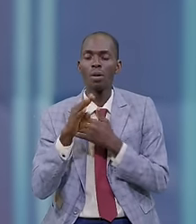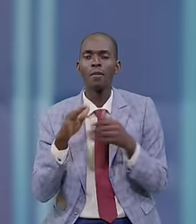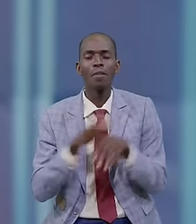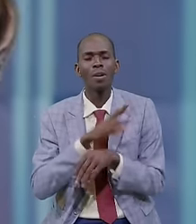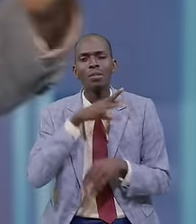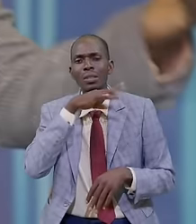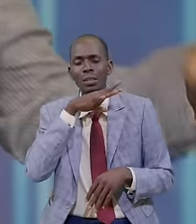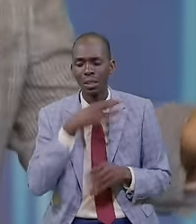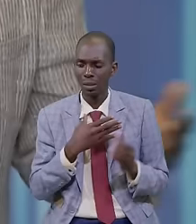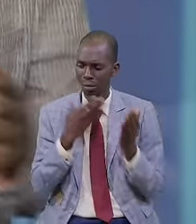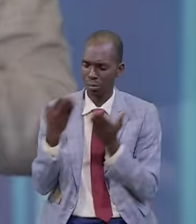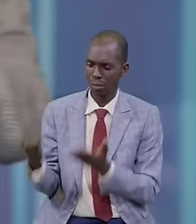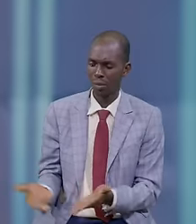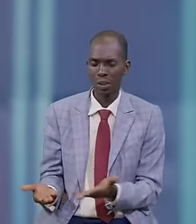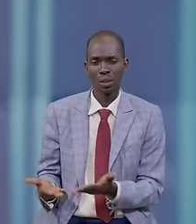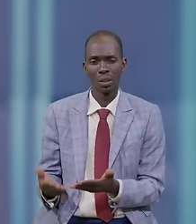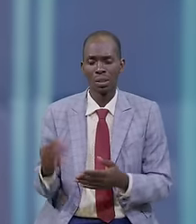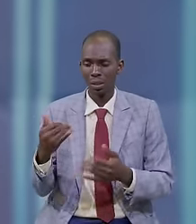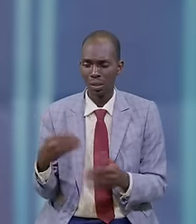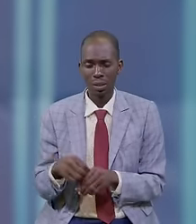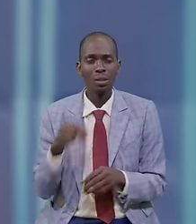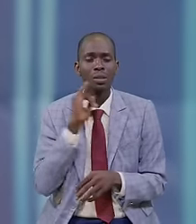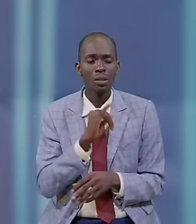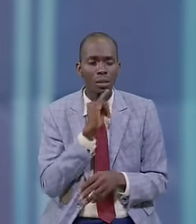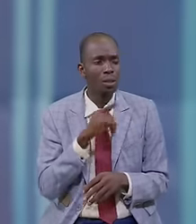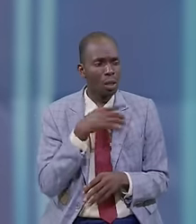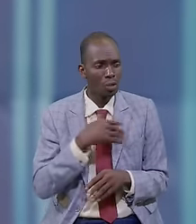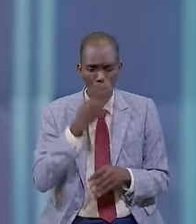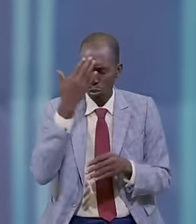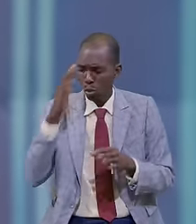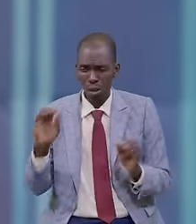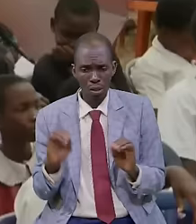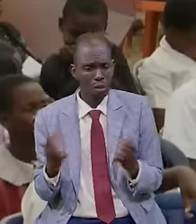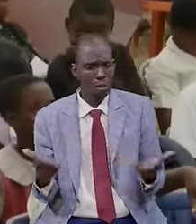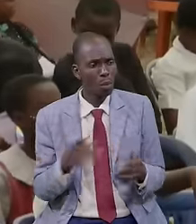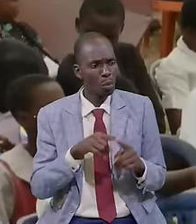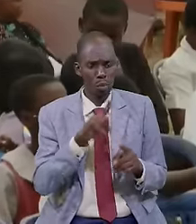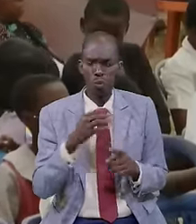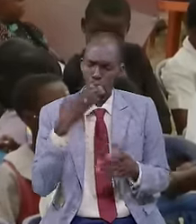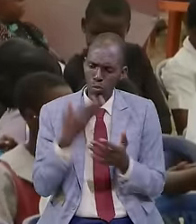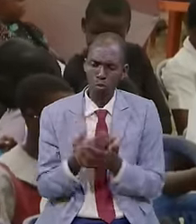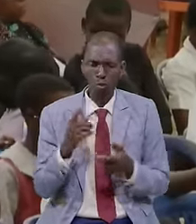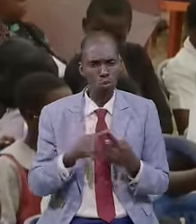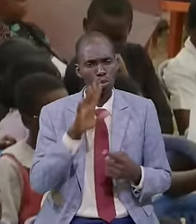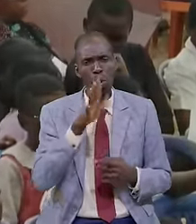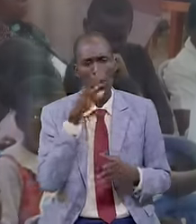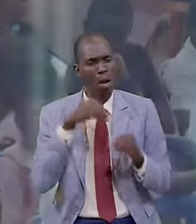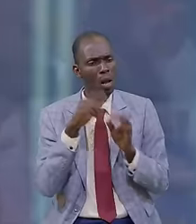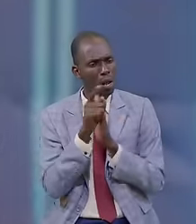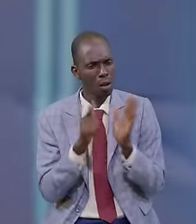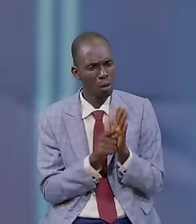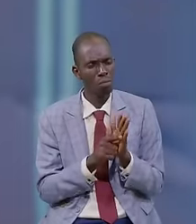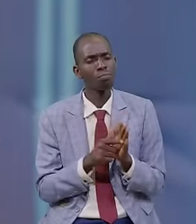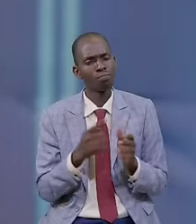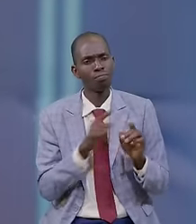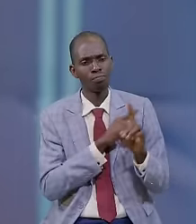And you have been good to your mother-in-law. The Lord bless you. I come to tell you, the